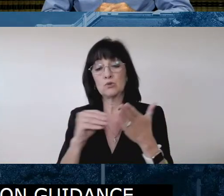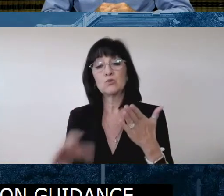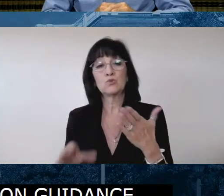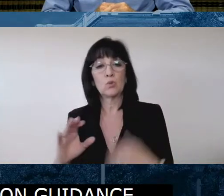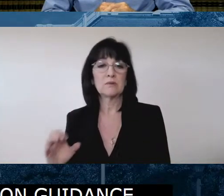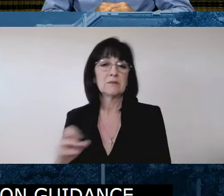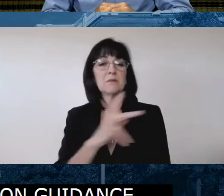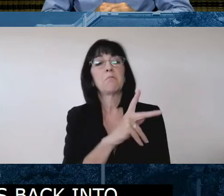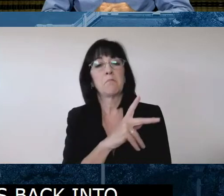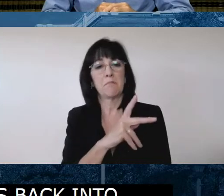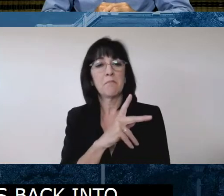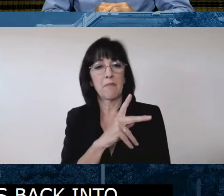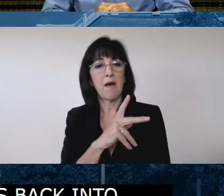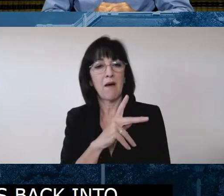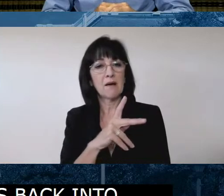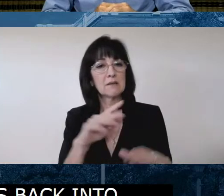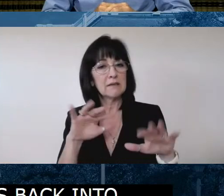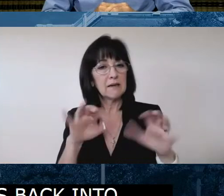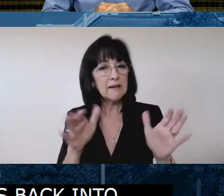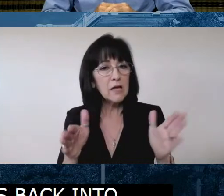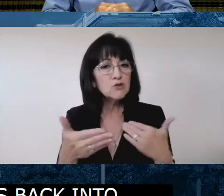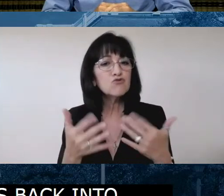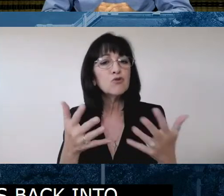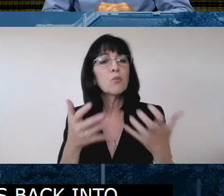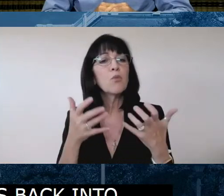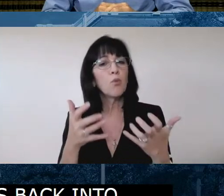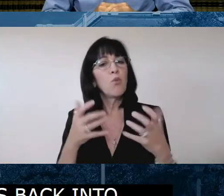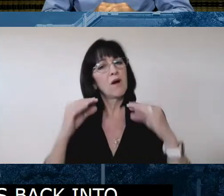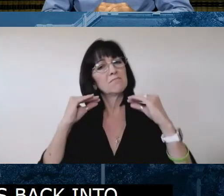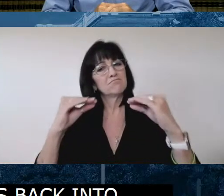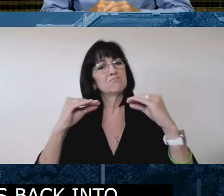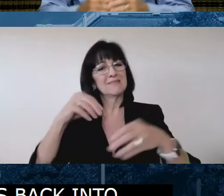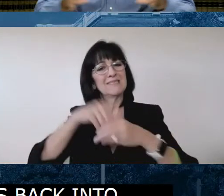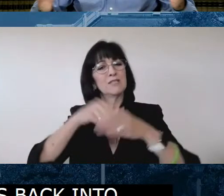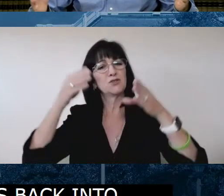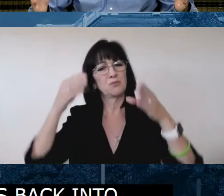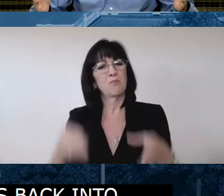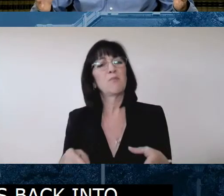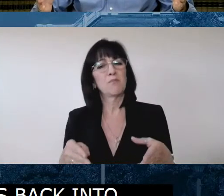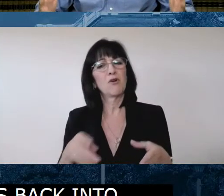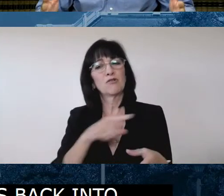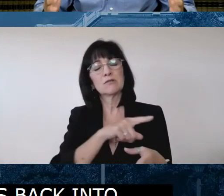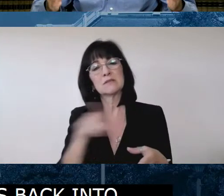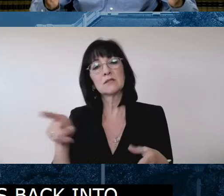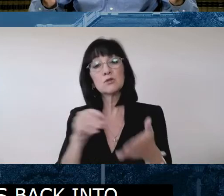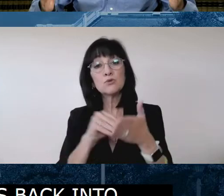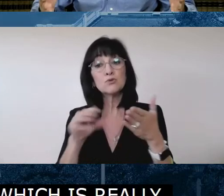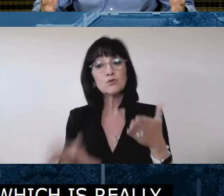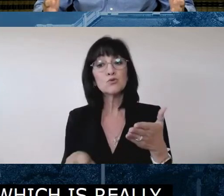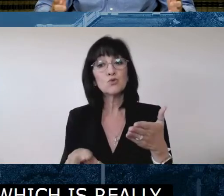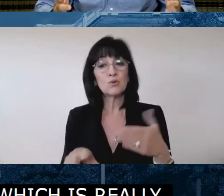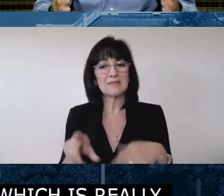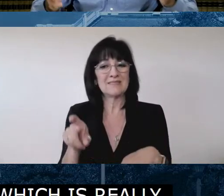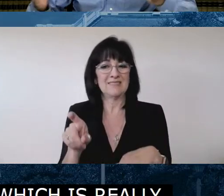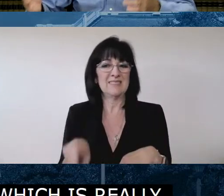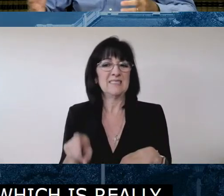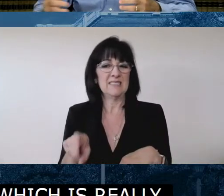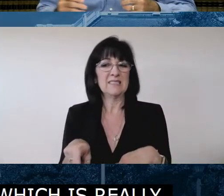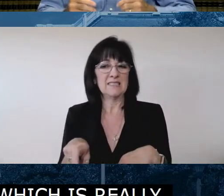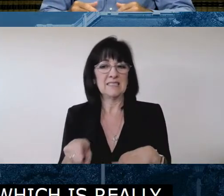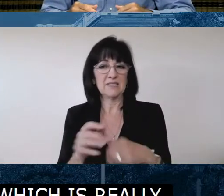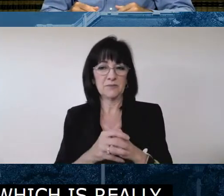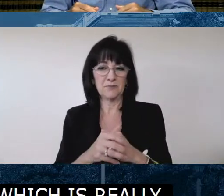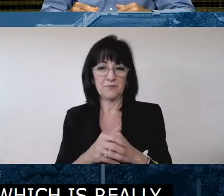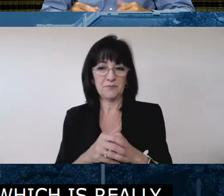with in-person instruction, which is really important. We've seen these, if any Philly fans out there, you probably